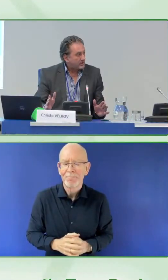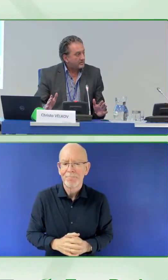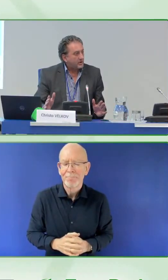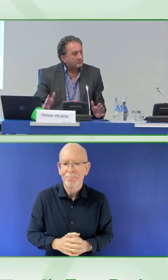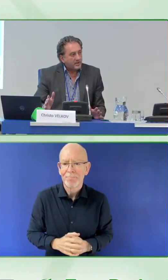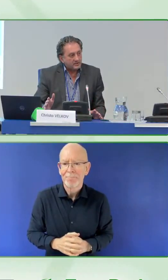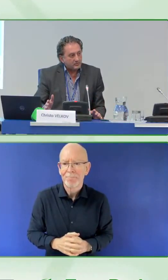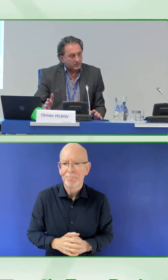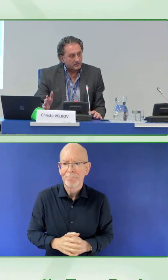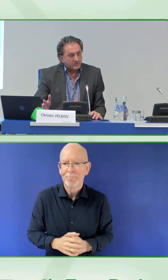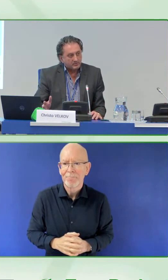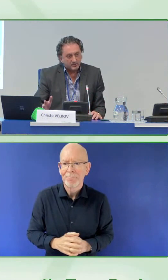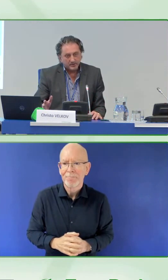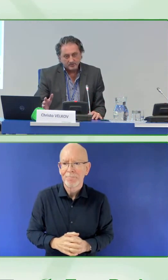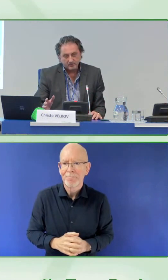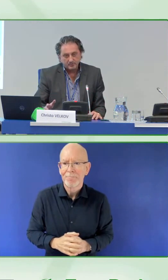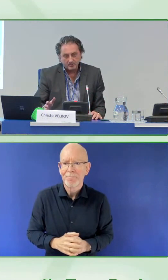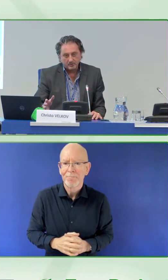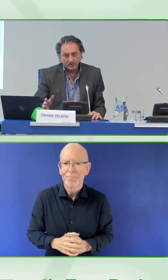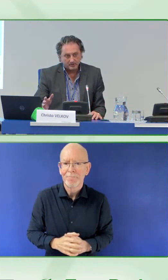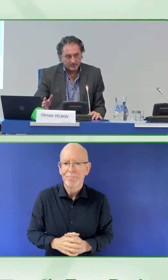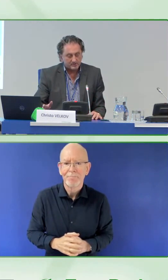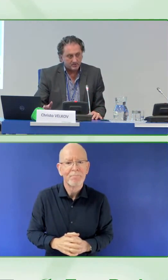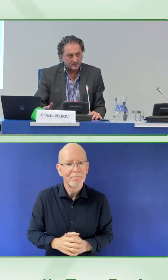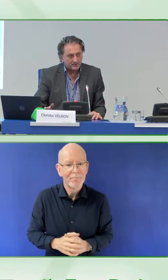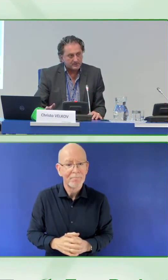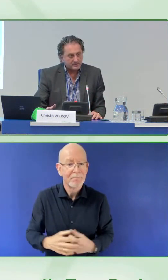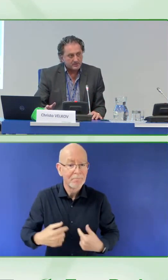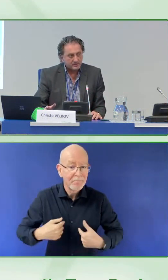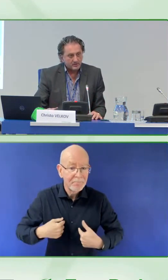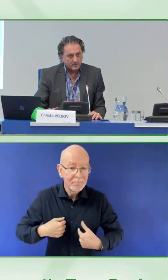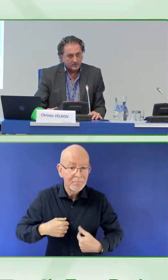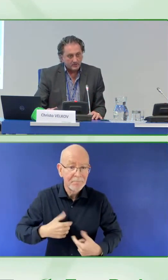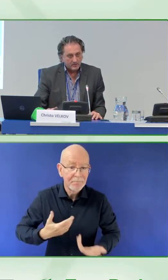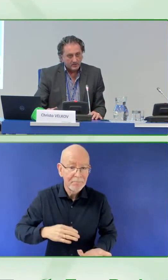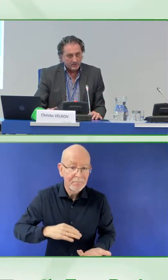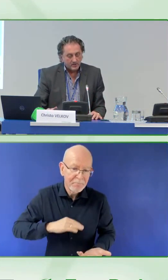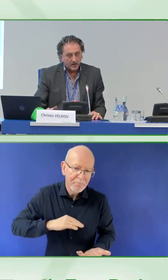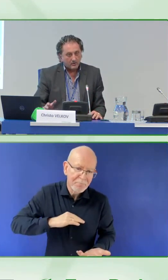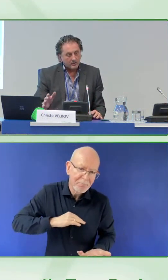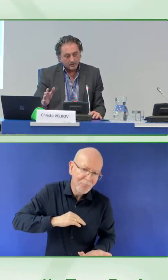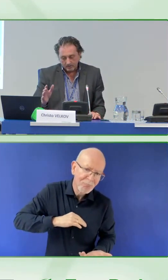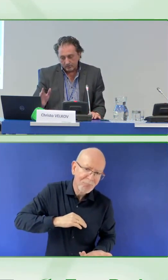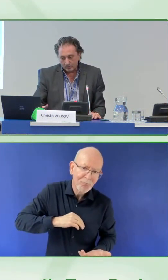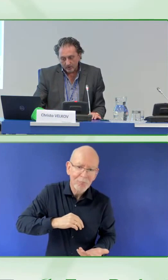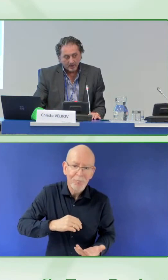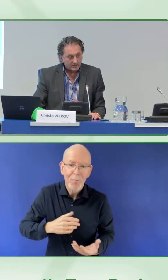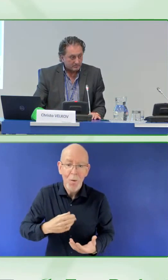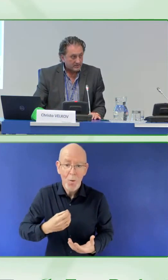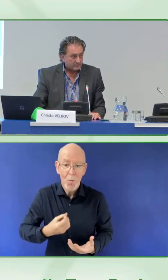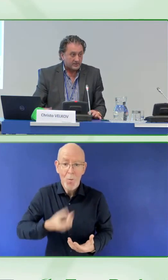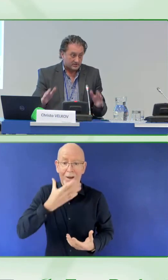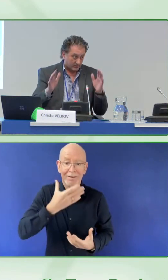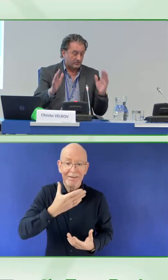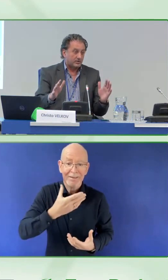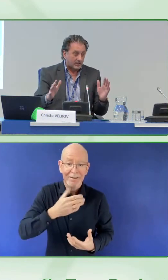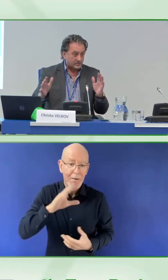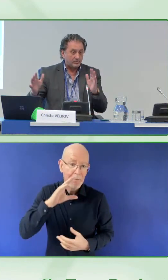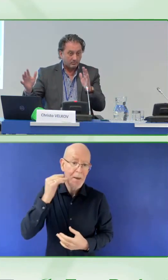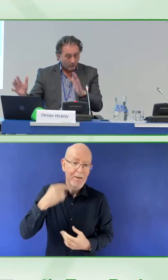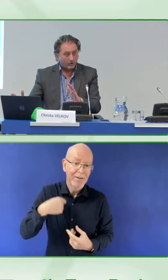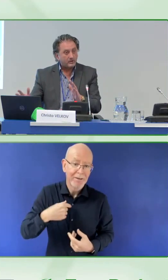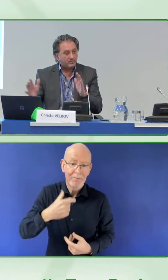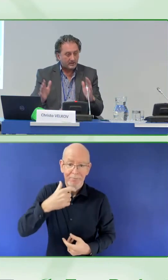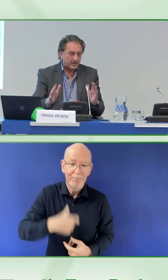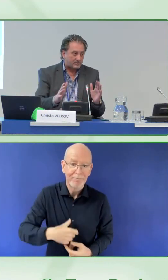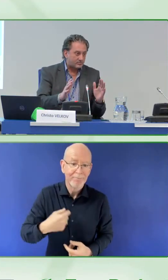We're talking about making the world a better place for people with disabilities. Now, if we want to make it a better place, the good has